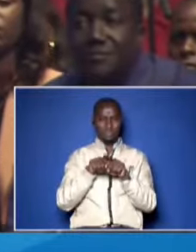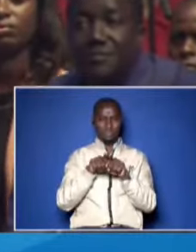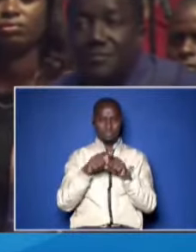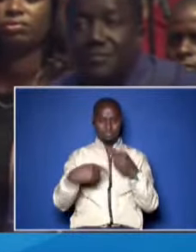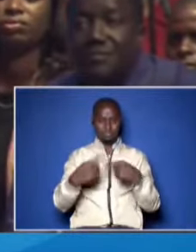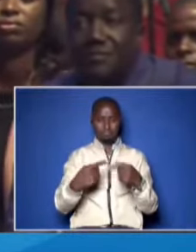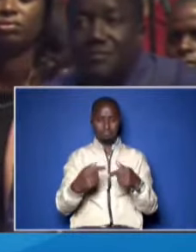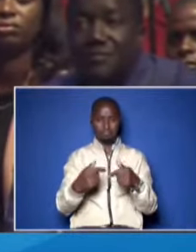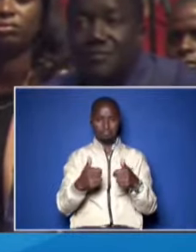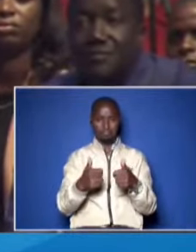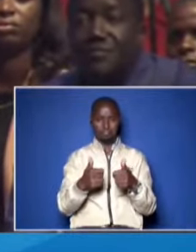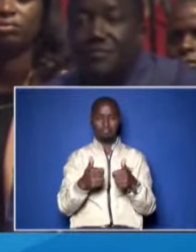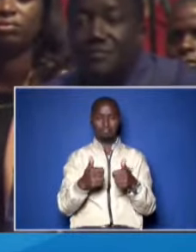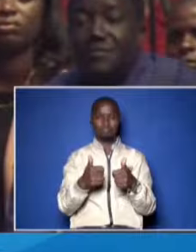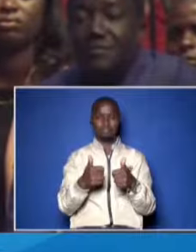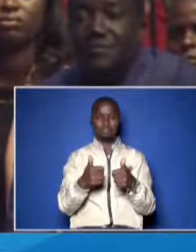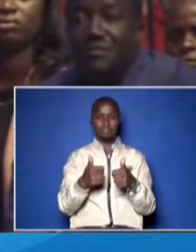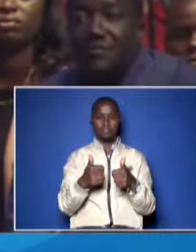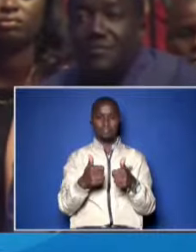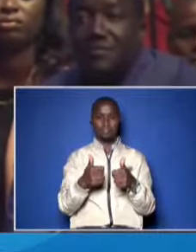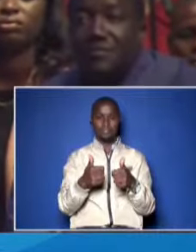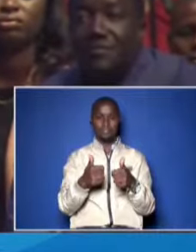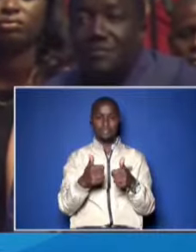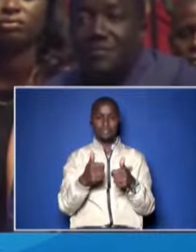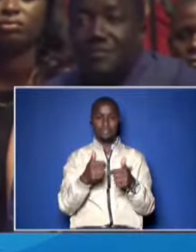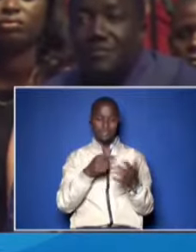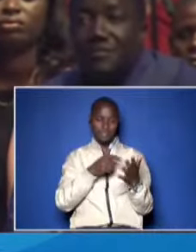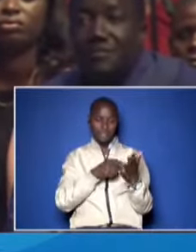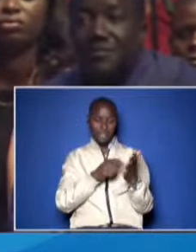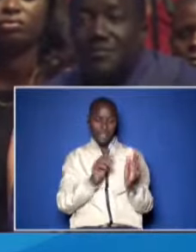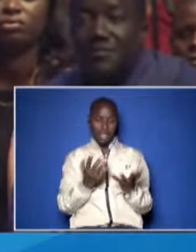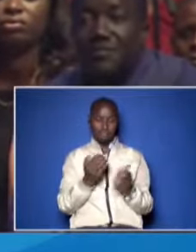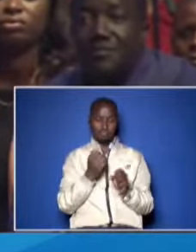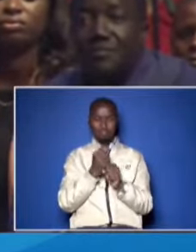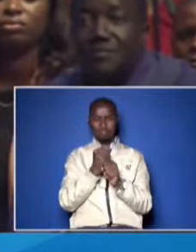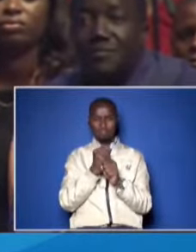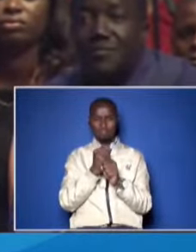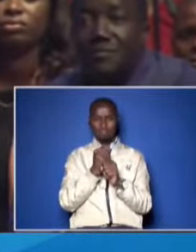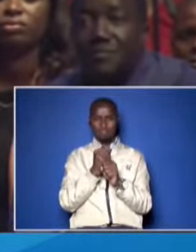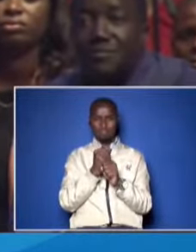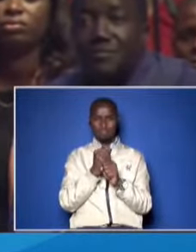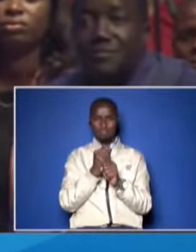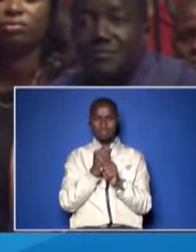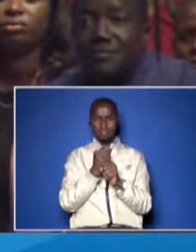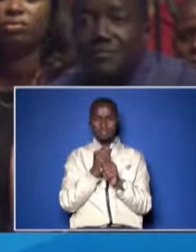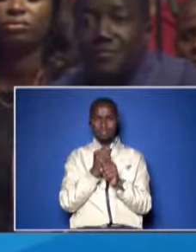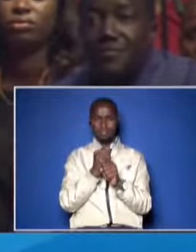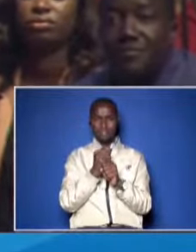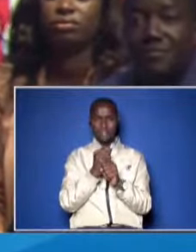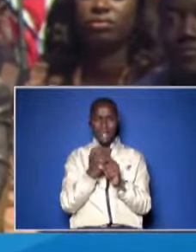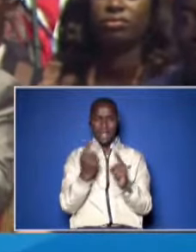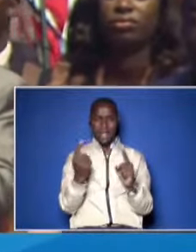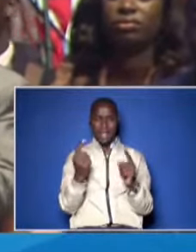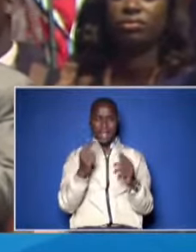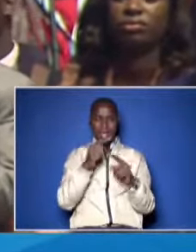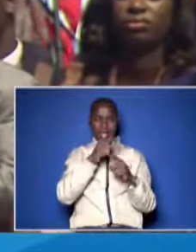it here's how I do it I divide the Bible into